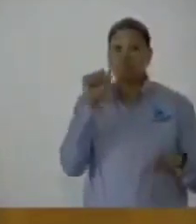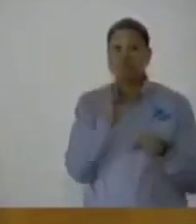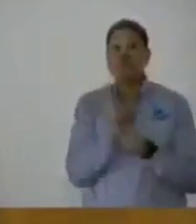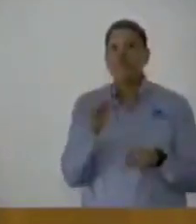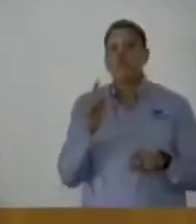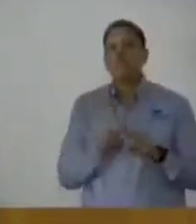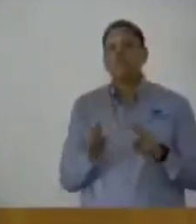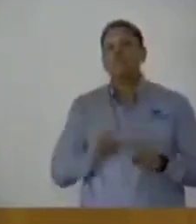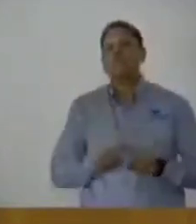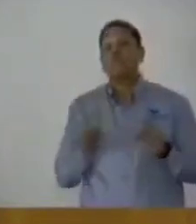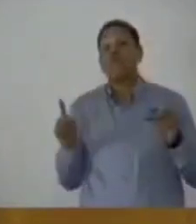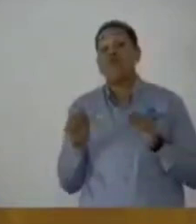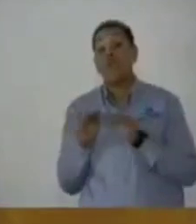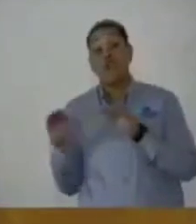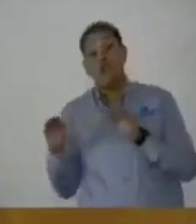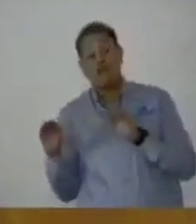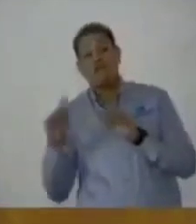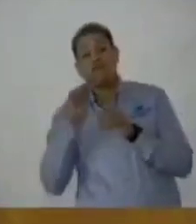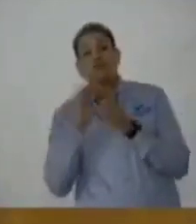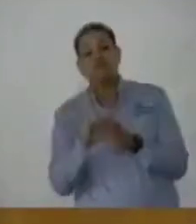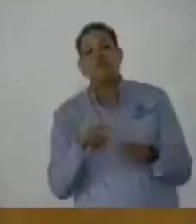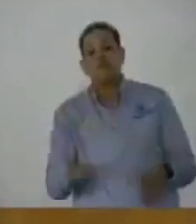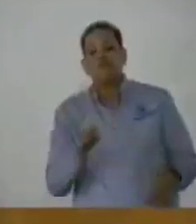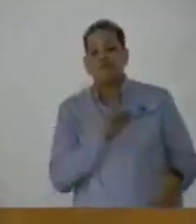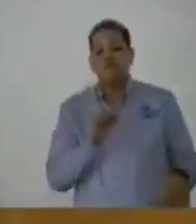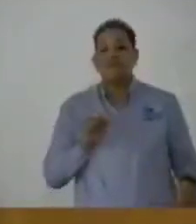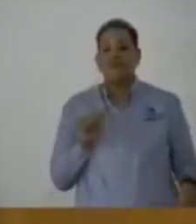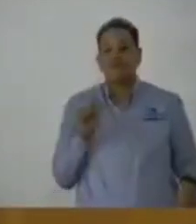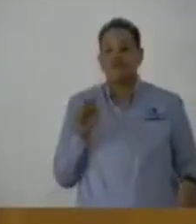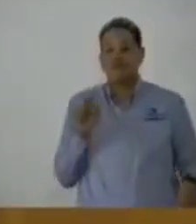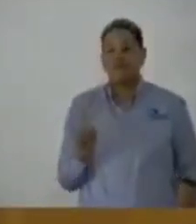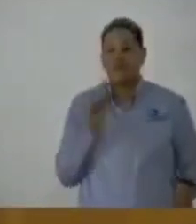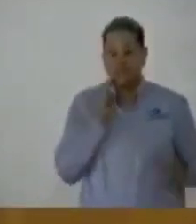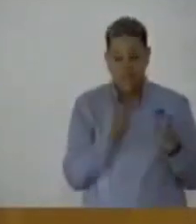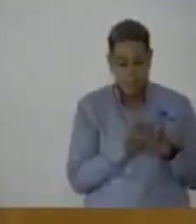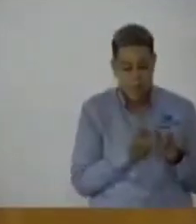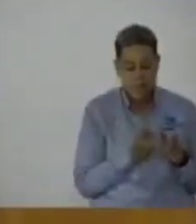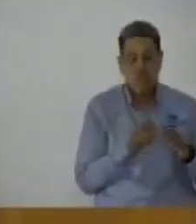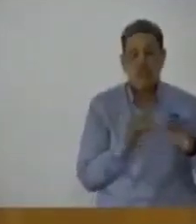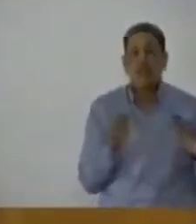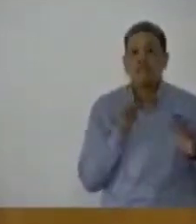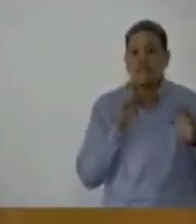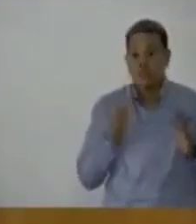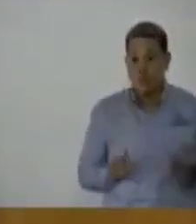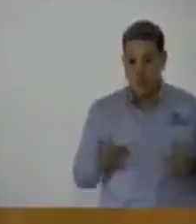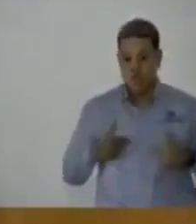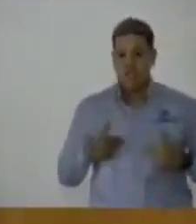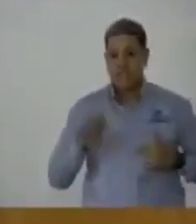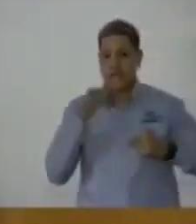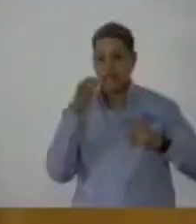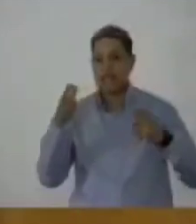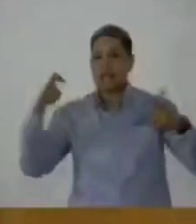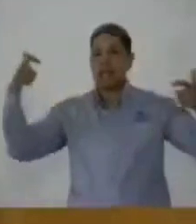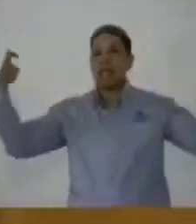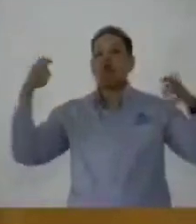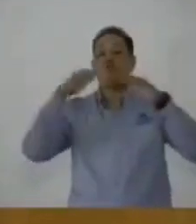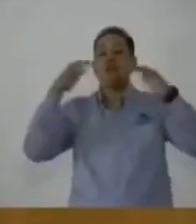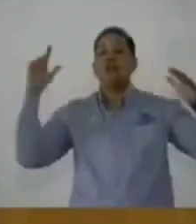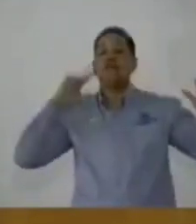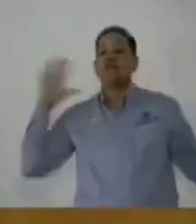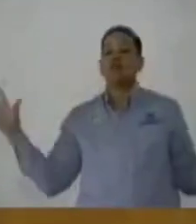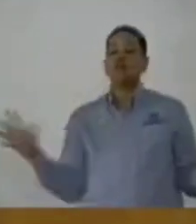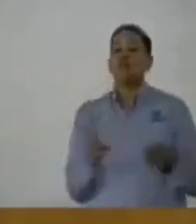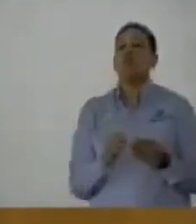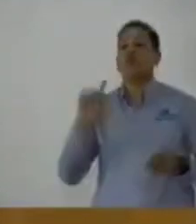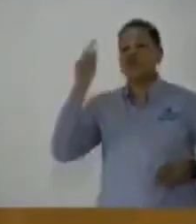but at a different level. In this case, Senator Grant is at the micro level, the person, and not at the macro level, the total,